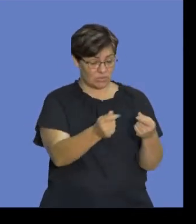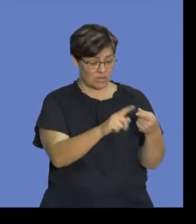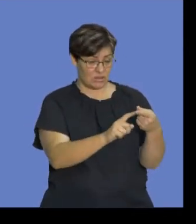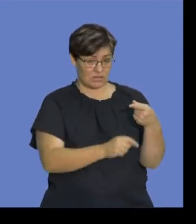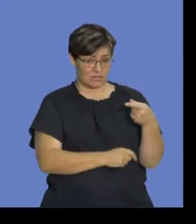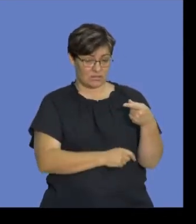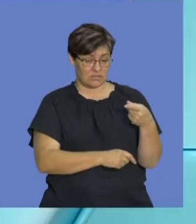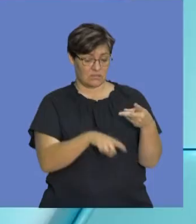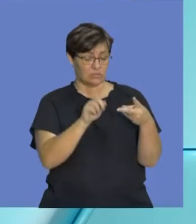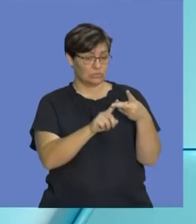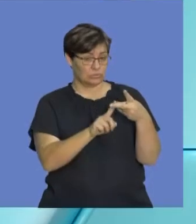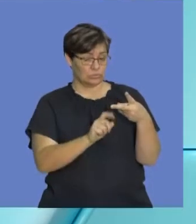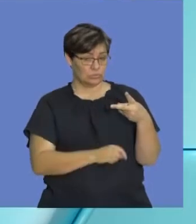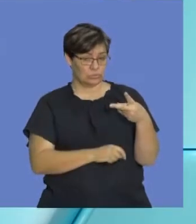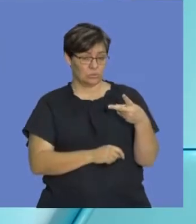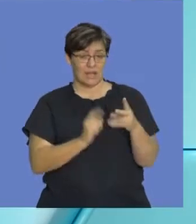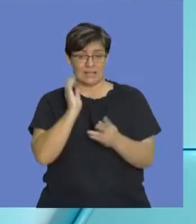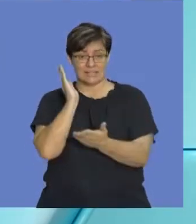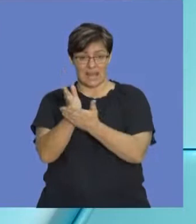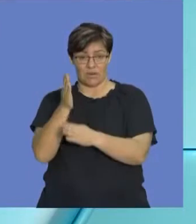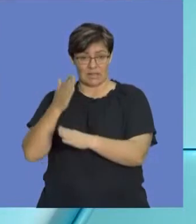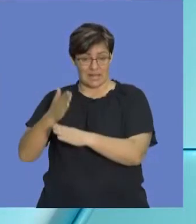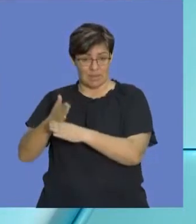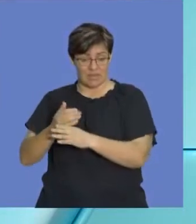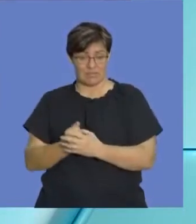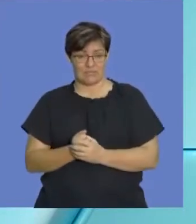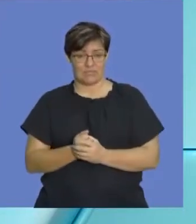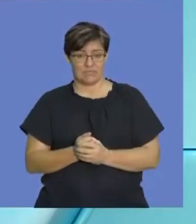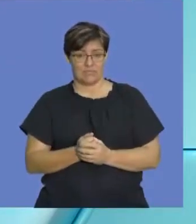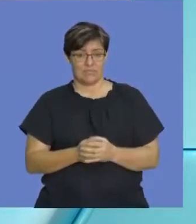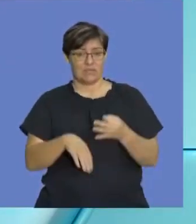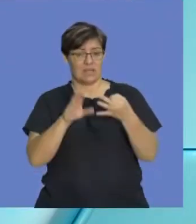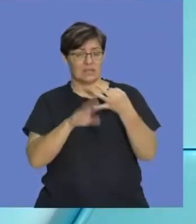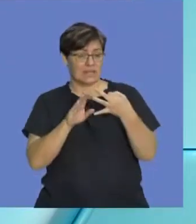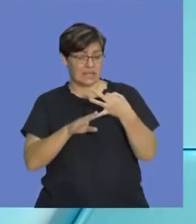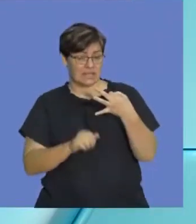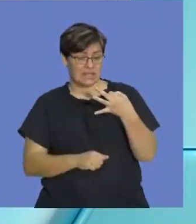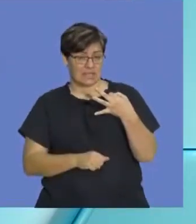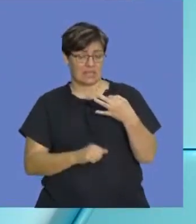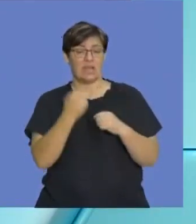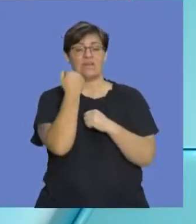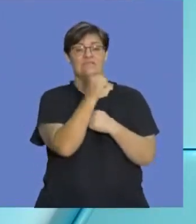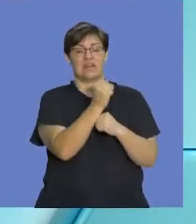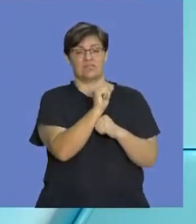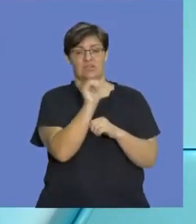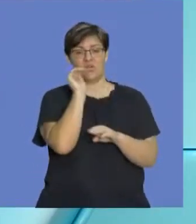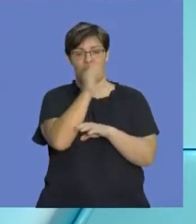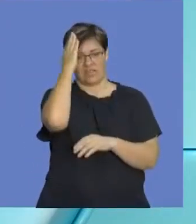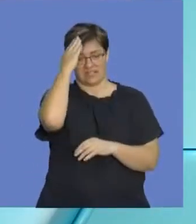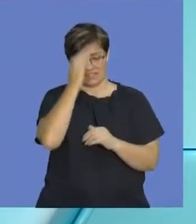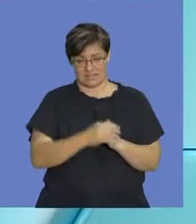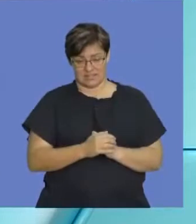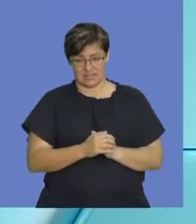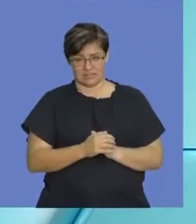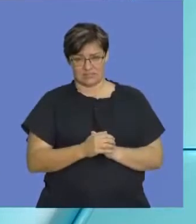direct materials. Number two, direct labor. And number three,